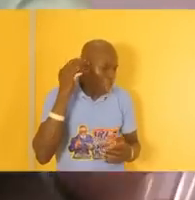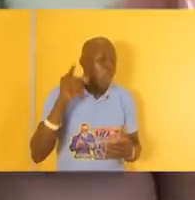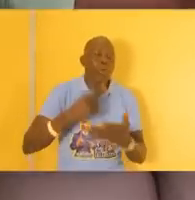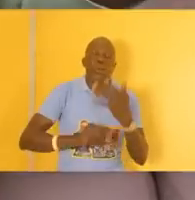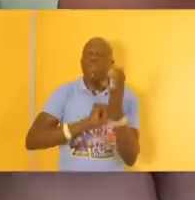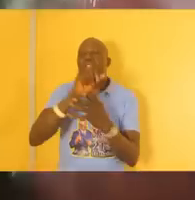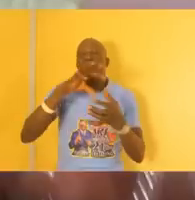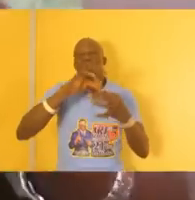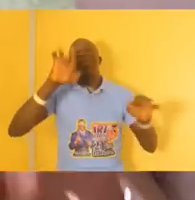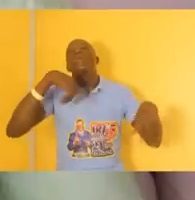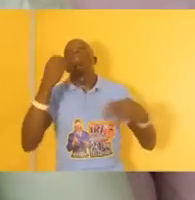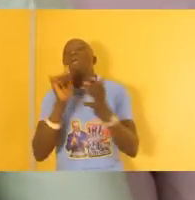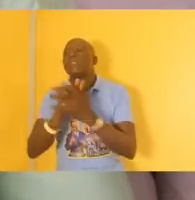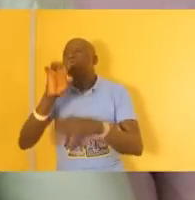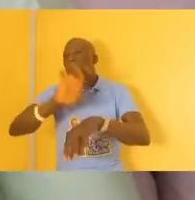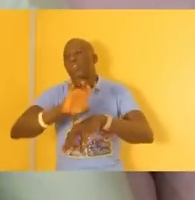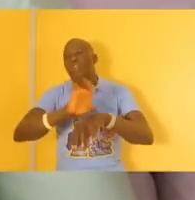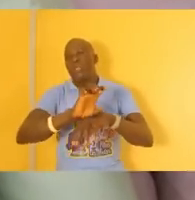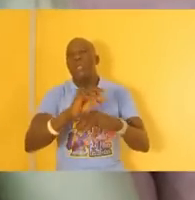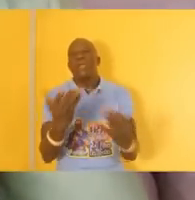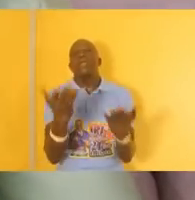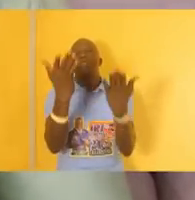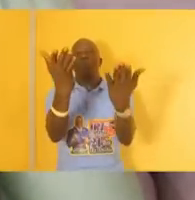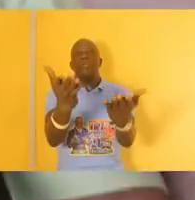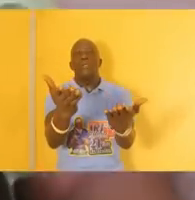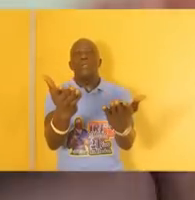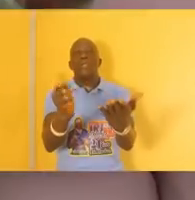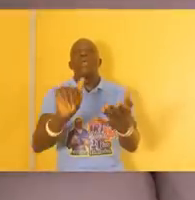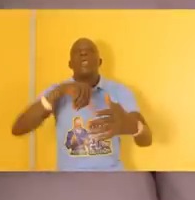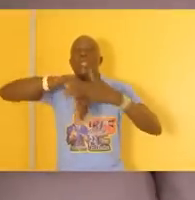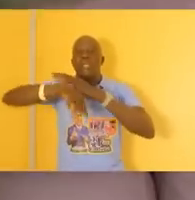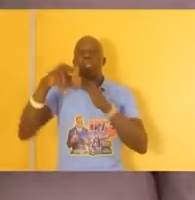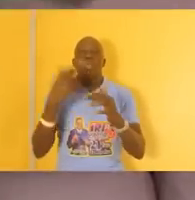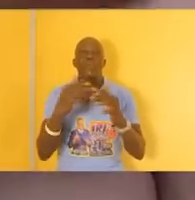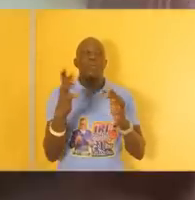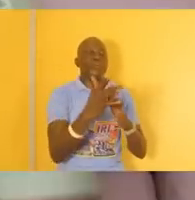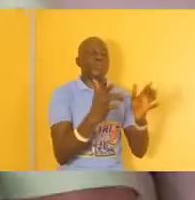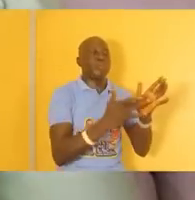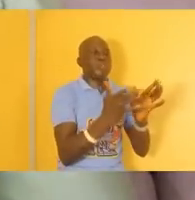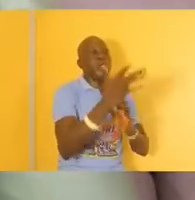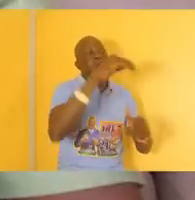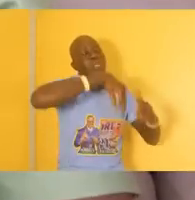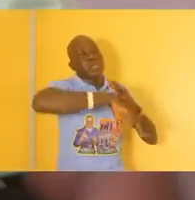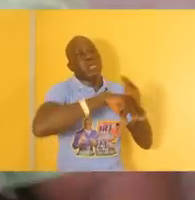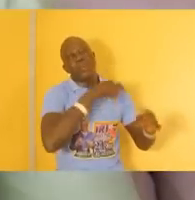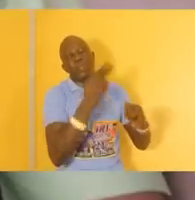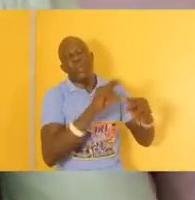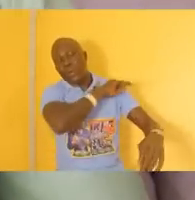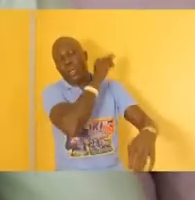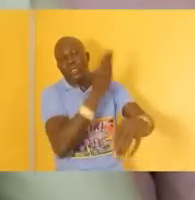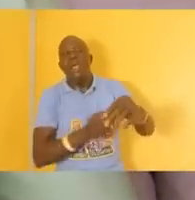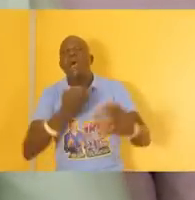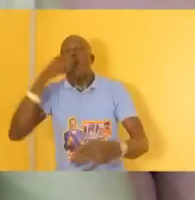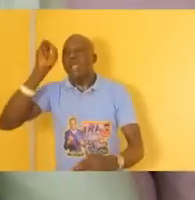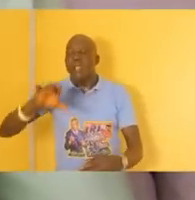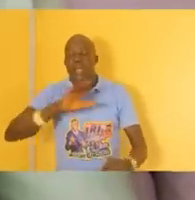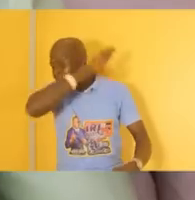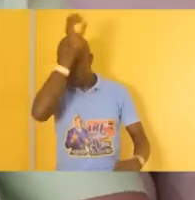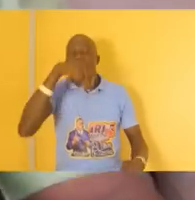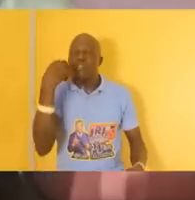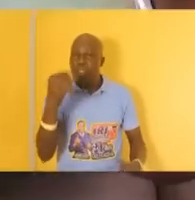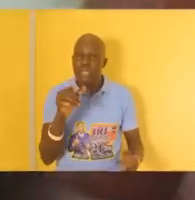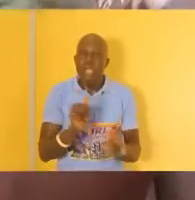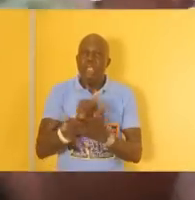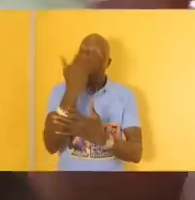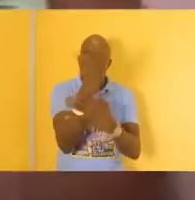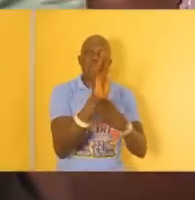diaspora. Whatever will cost anybody. Calm down. You can't see the way to come. Maybe you